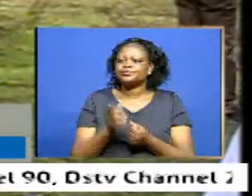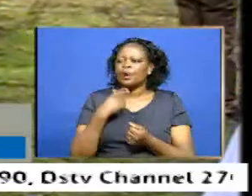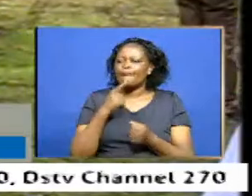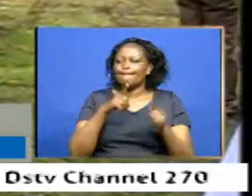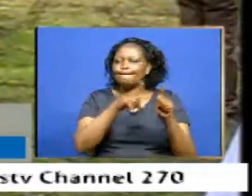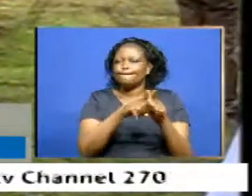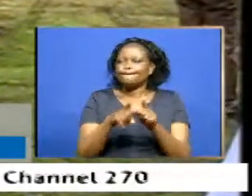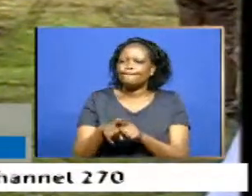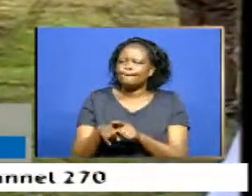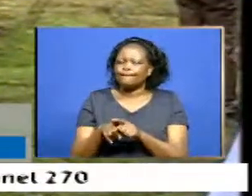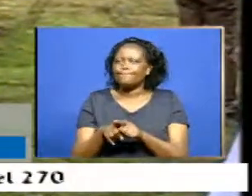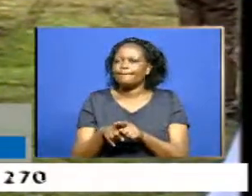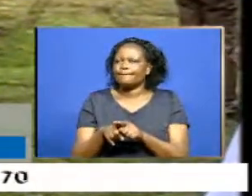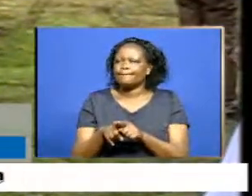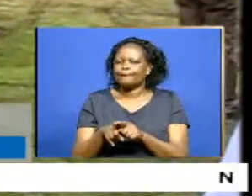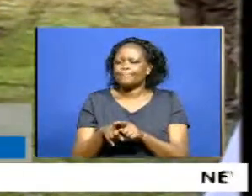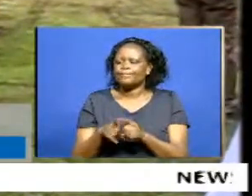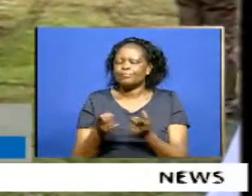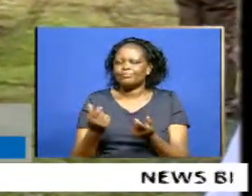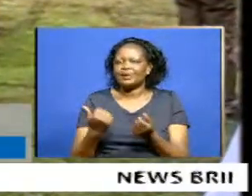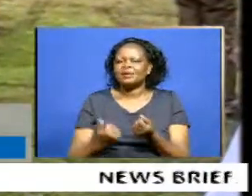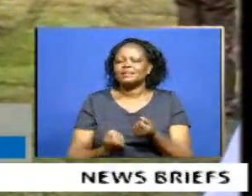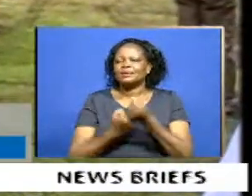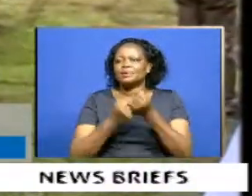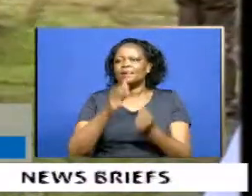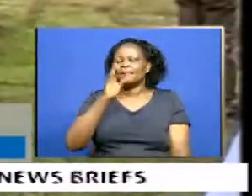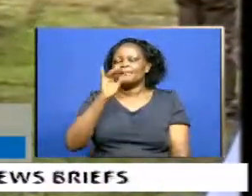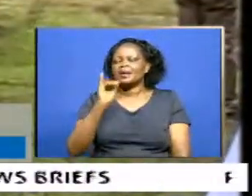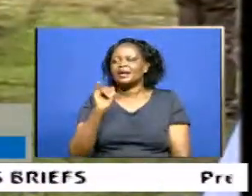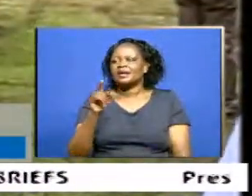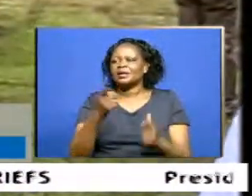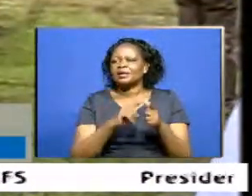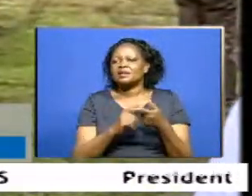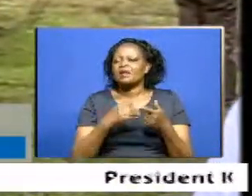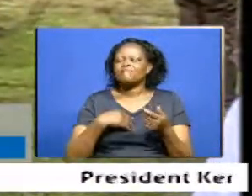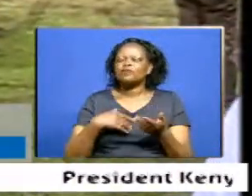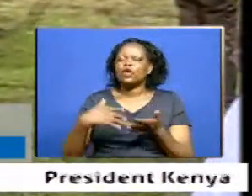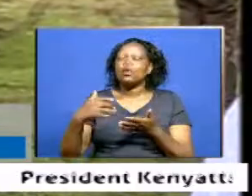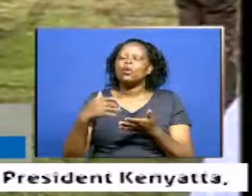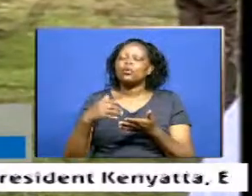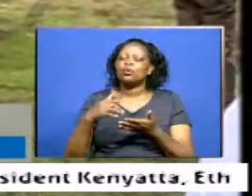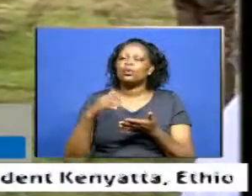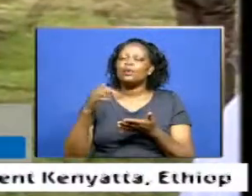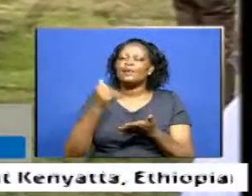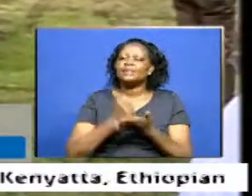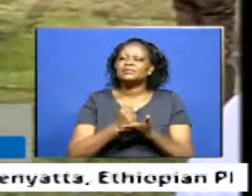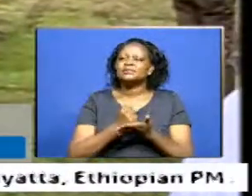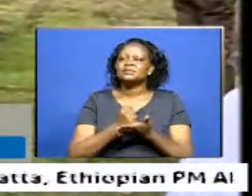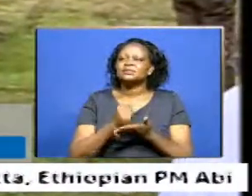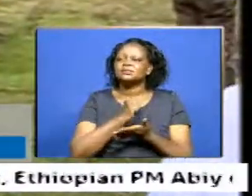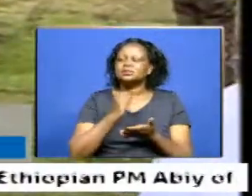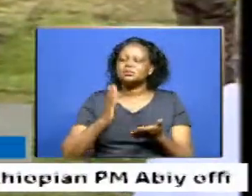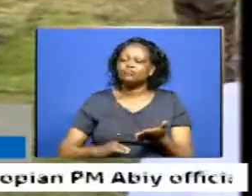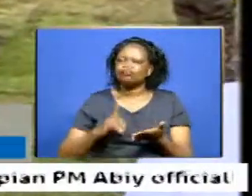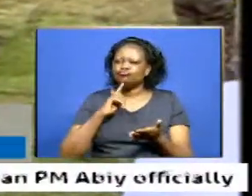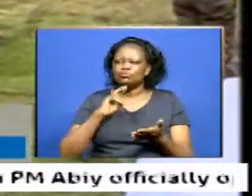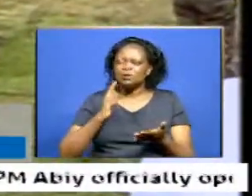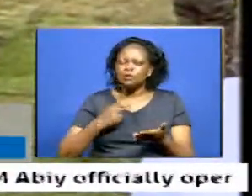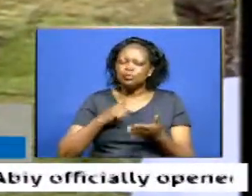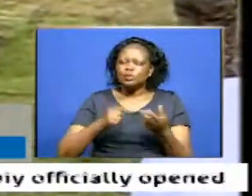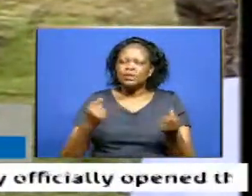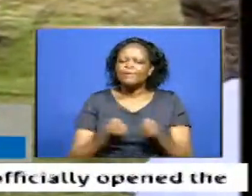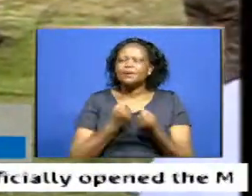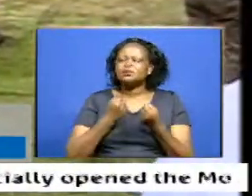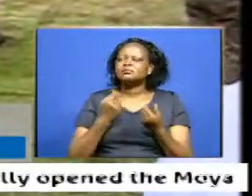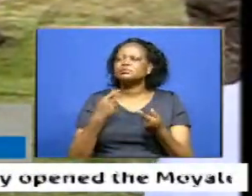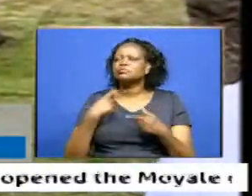also they are also supporting the BBI. And I'm joined by nominated Senator Gertrude Musuruve to give us an insight of the process